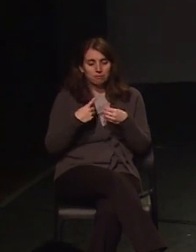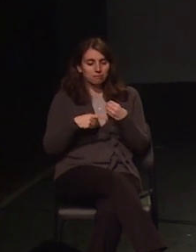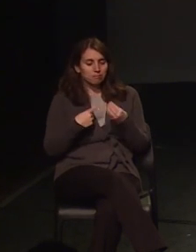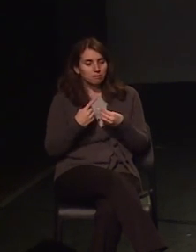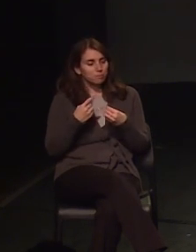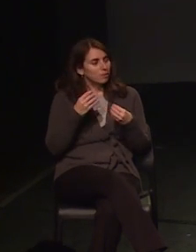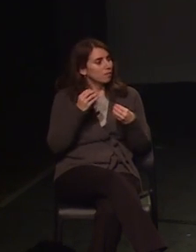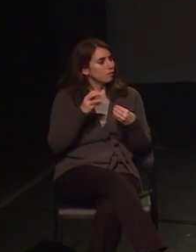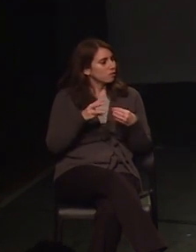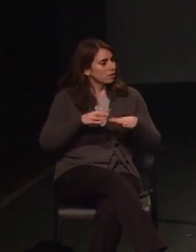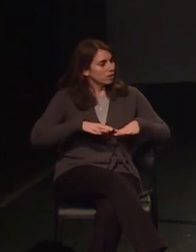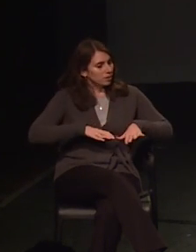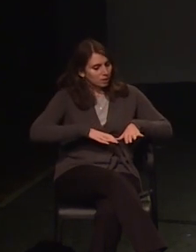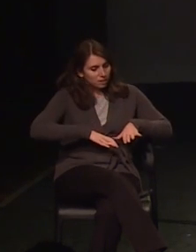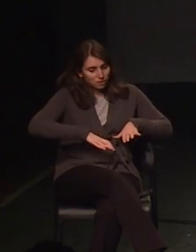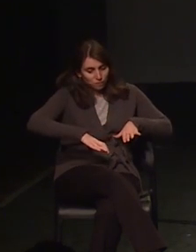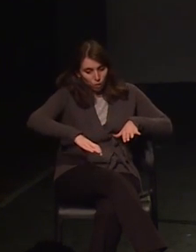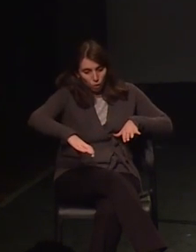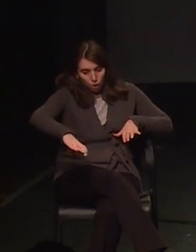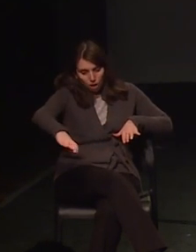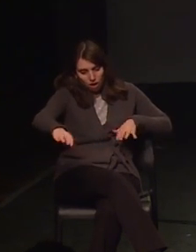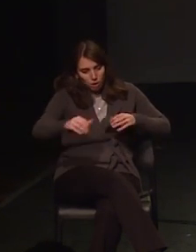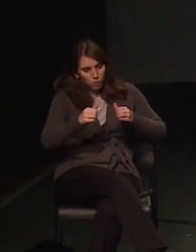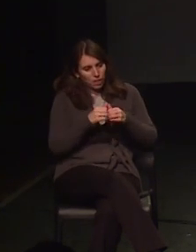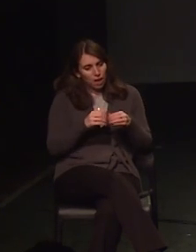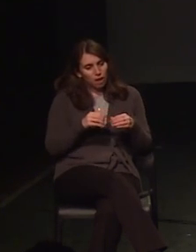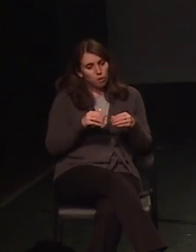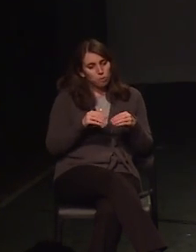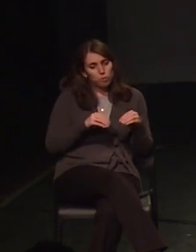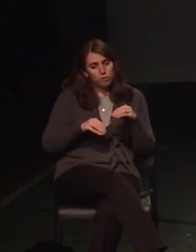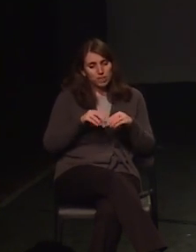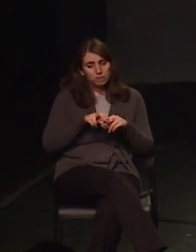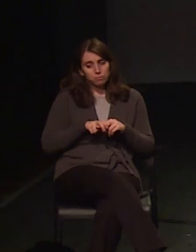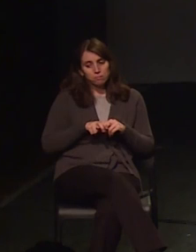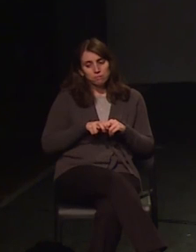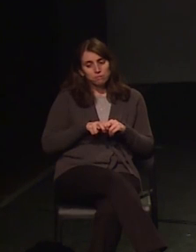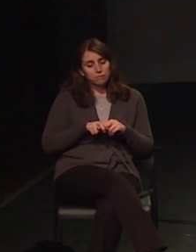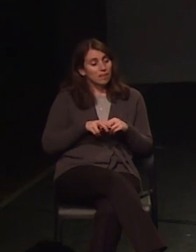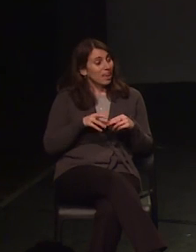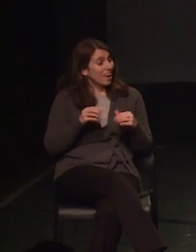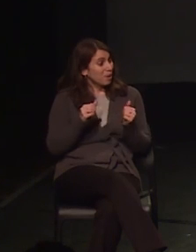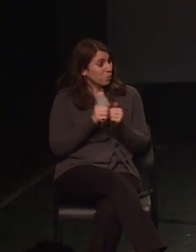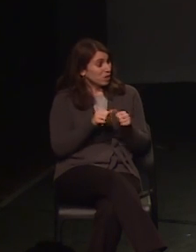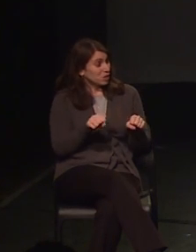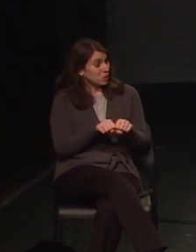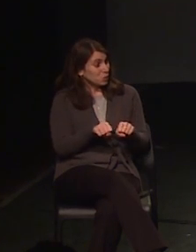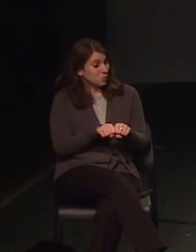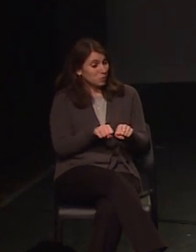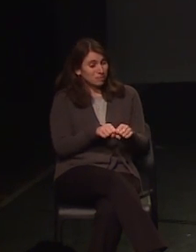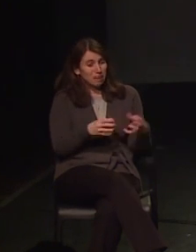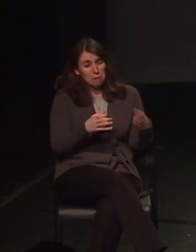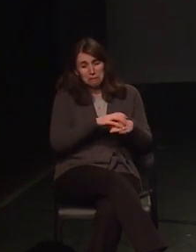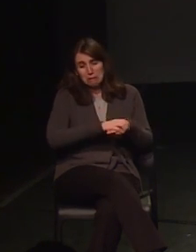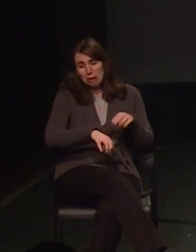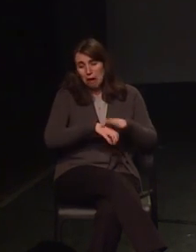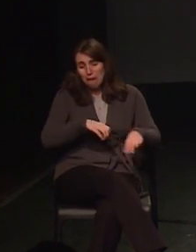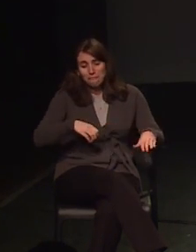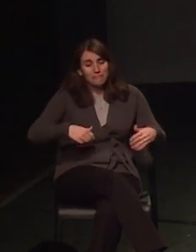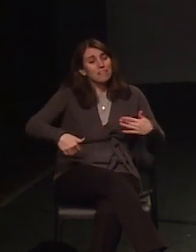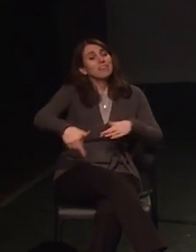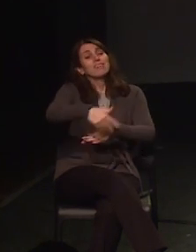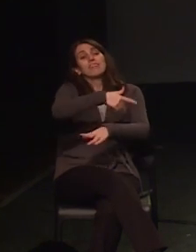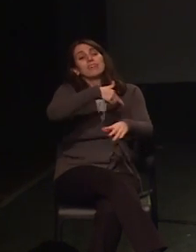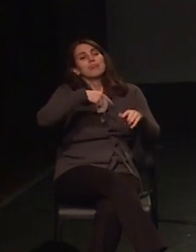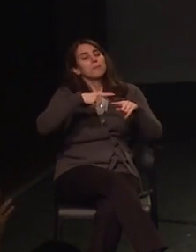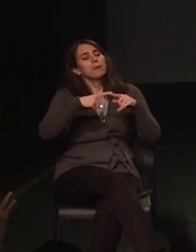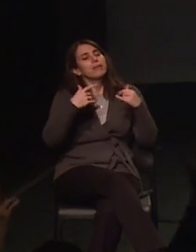Marley floor with shoes on. But I'm gonna like let that part go of my ingrained training. I wanna actually open this up to the